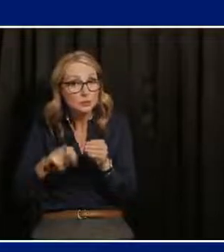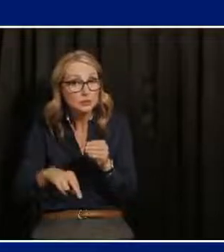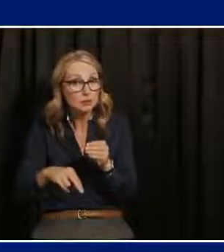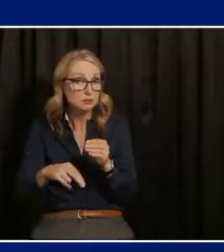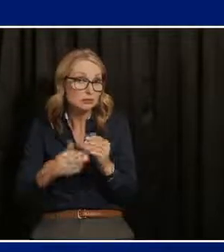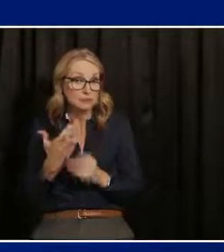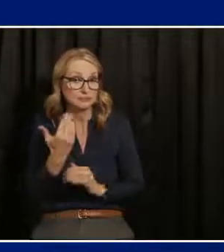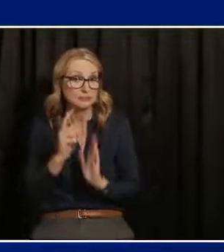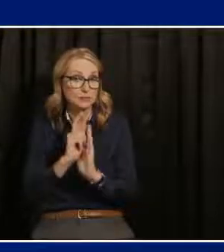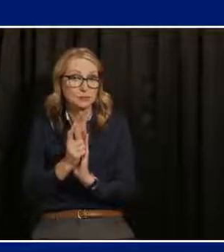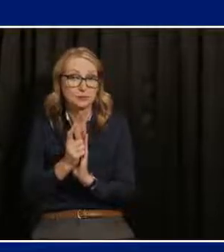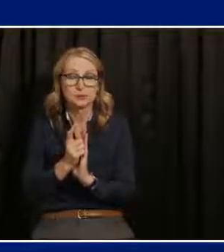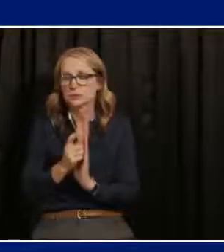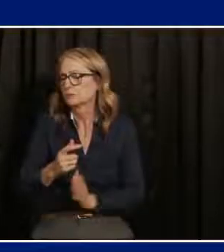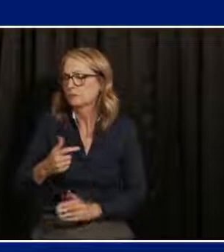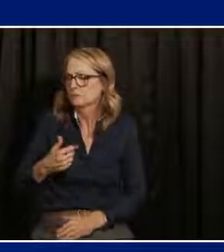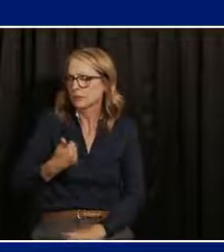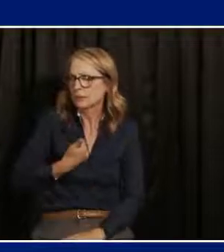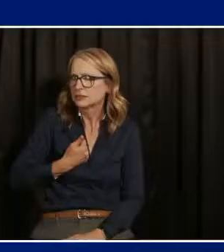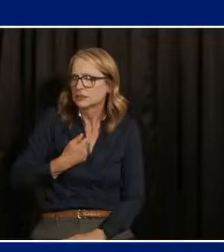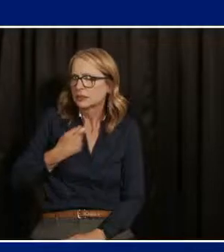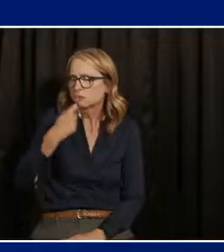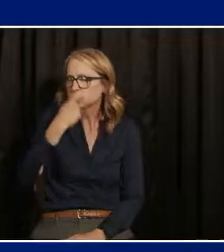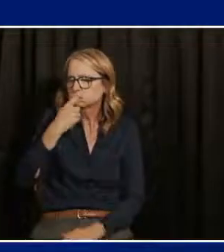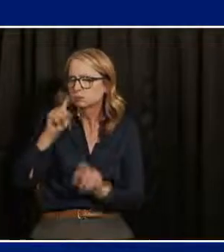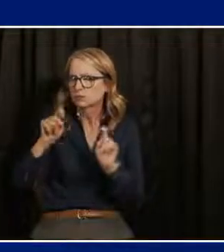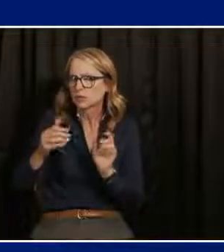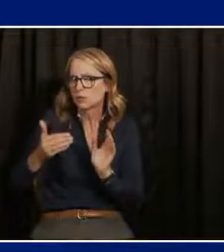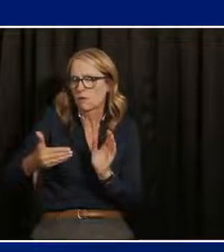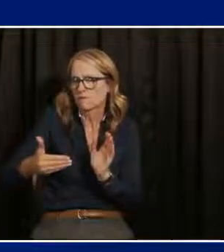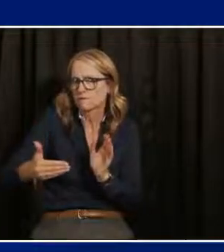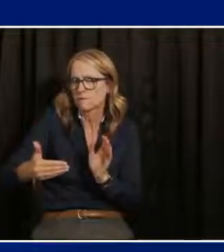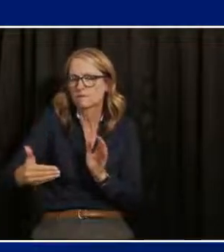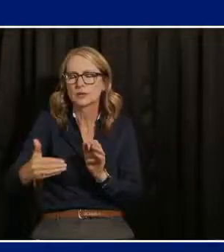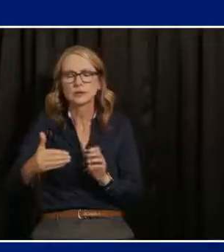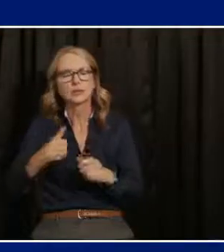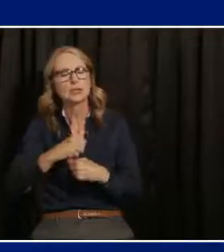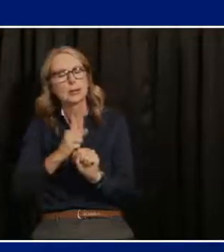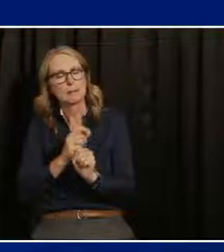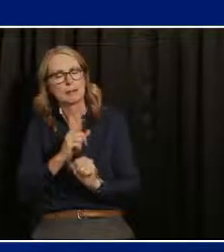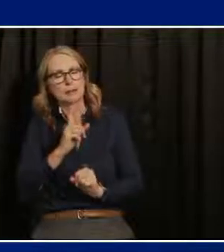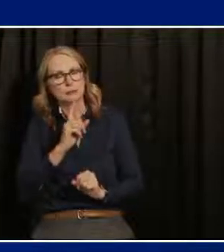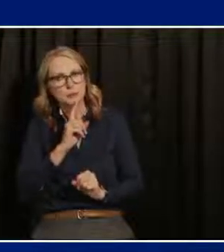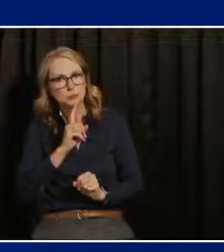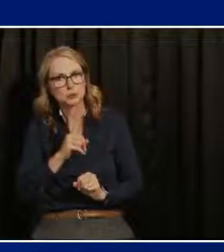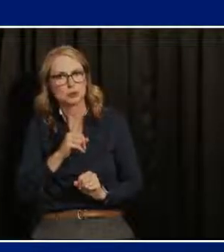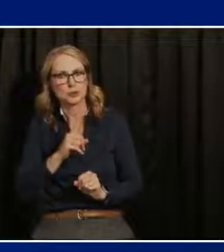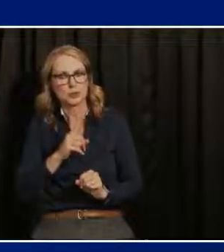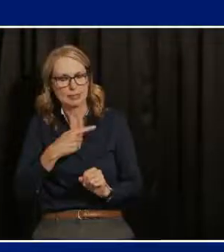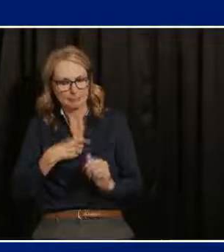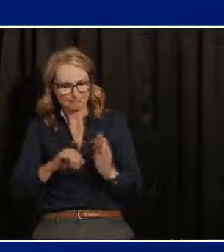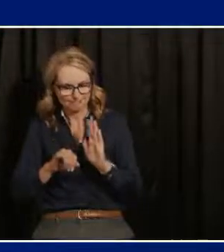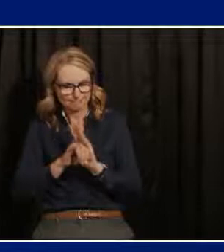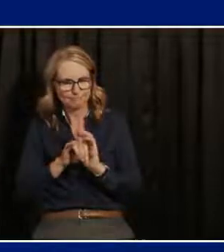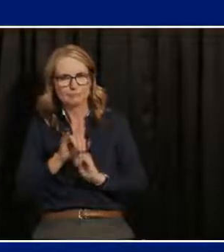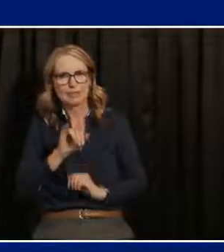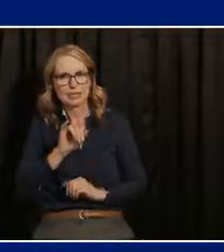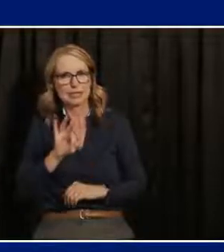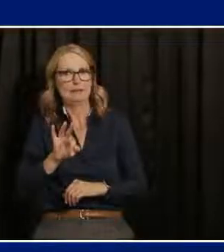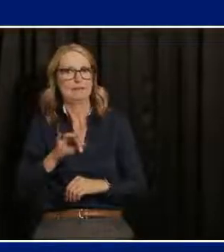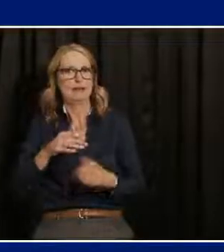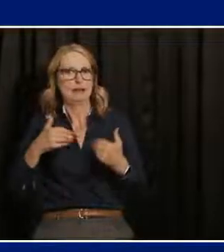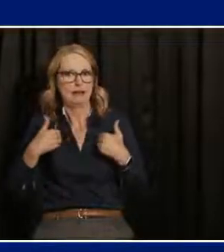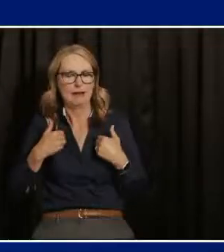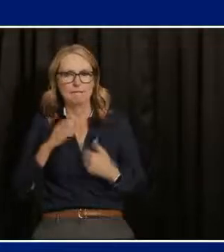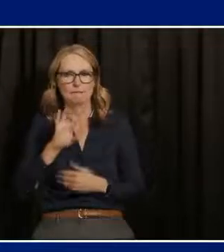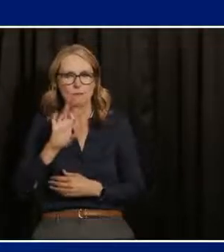people who meet with me. And it's an extra security layer to identify any infection earlier and find out